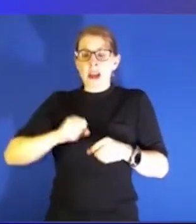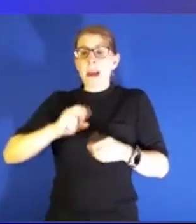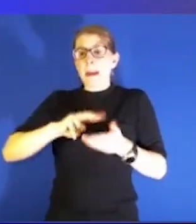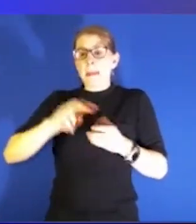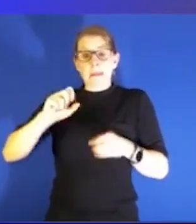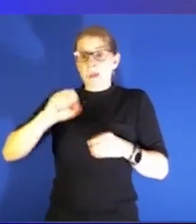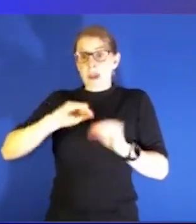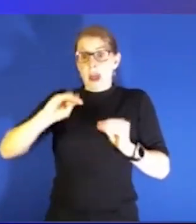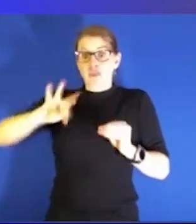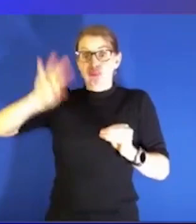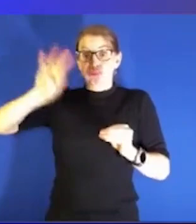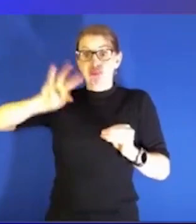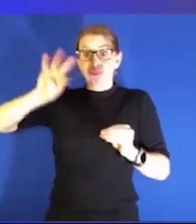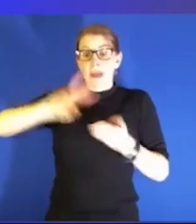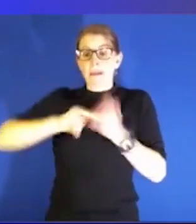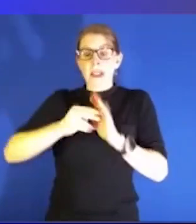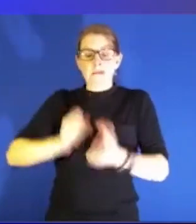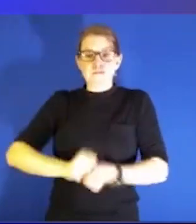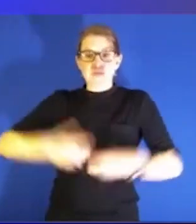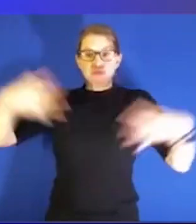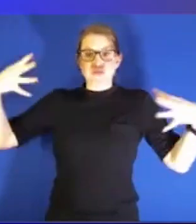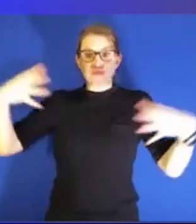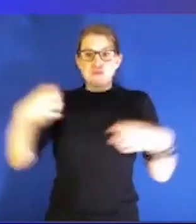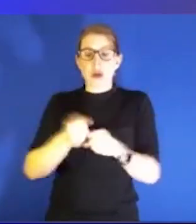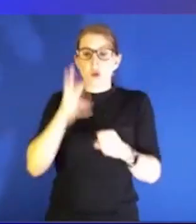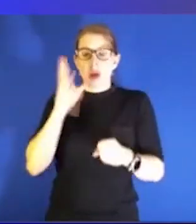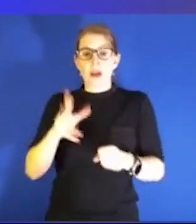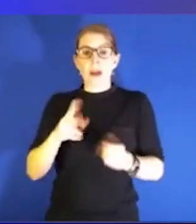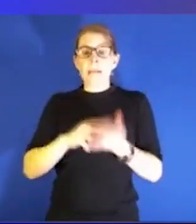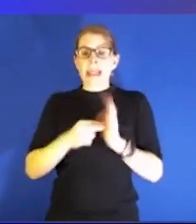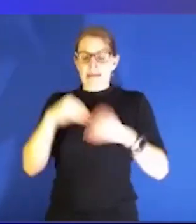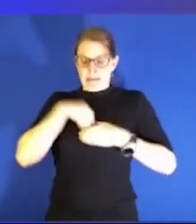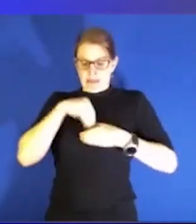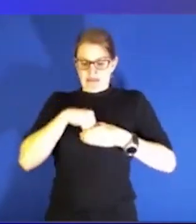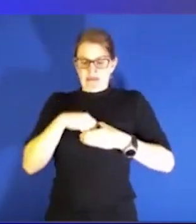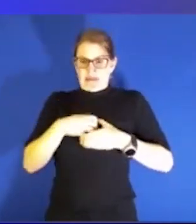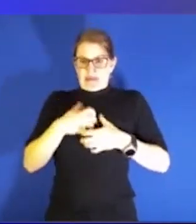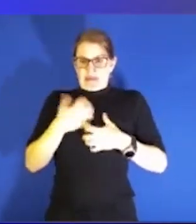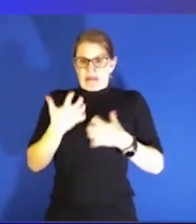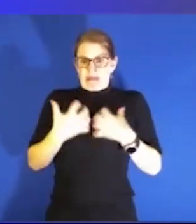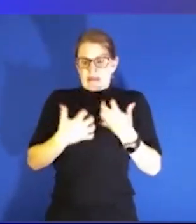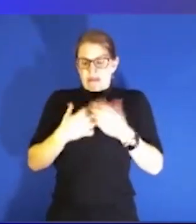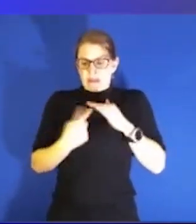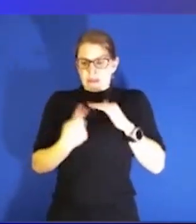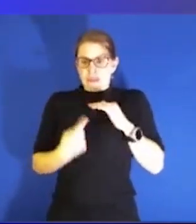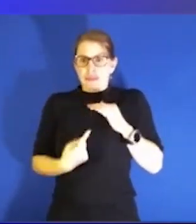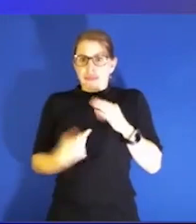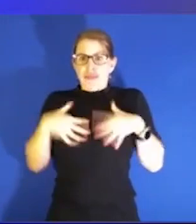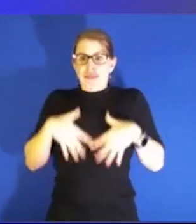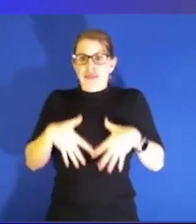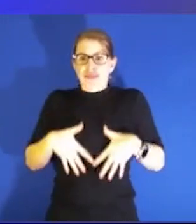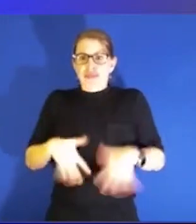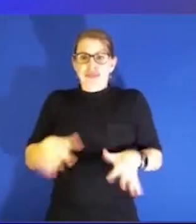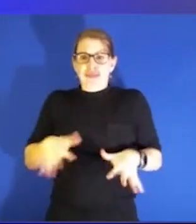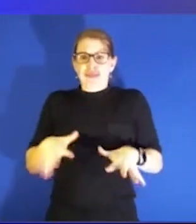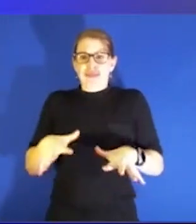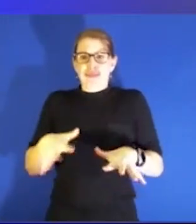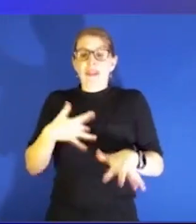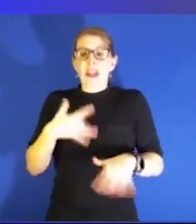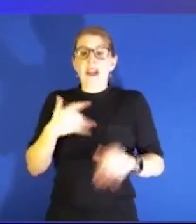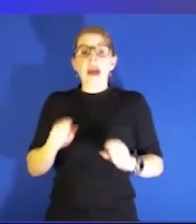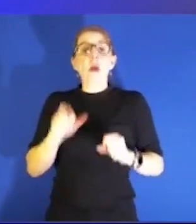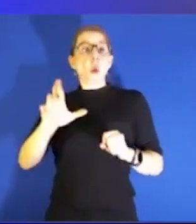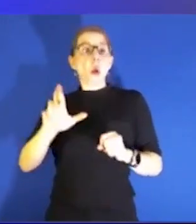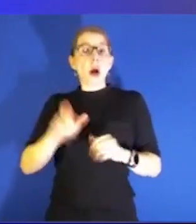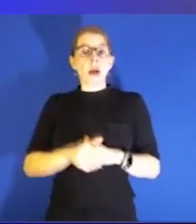you internalize and you get mad at yourself and you sort of can spiral into depression or even anxiety, or you put